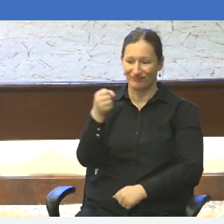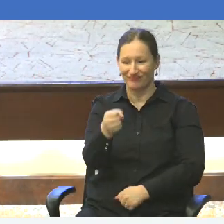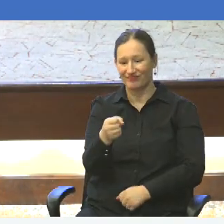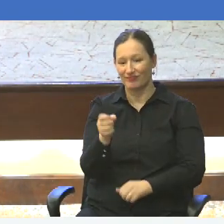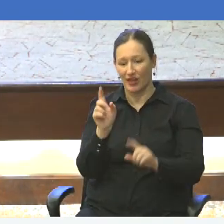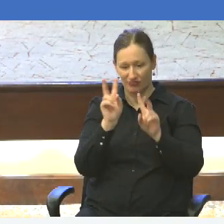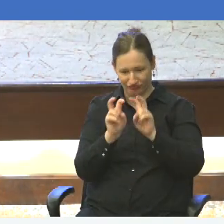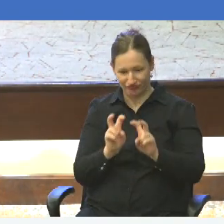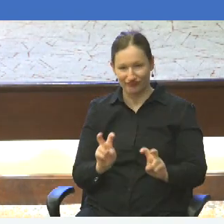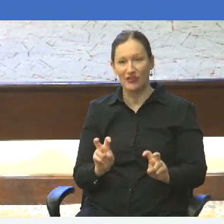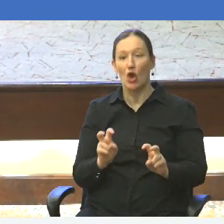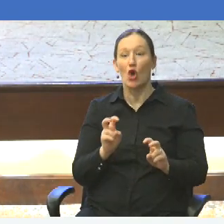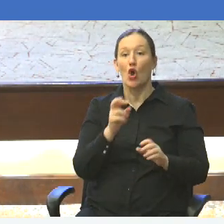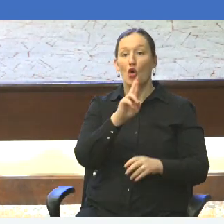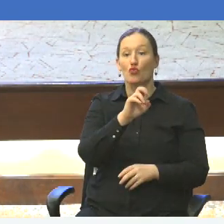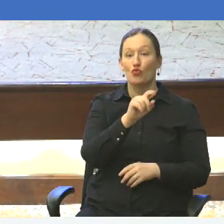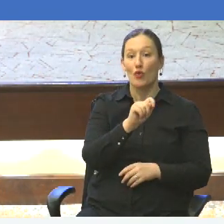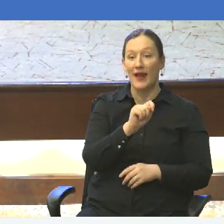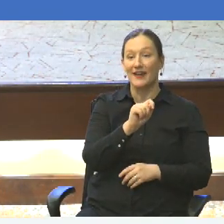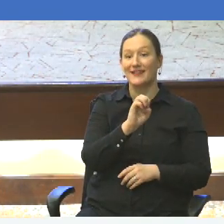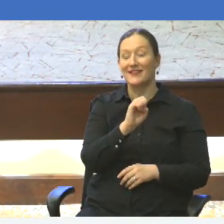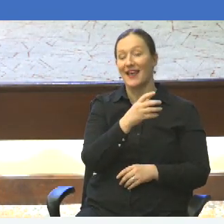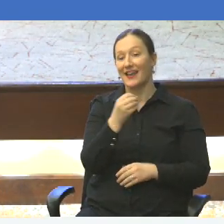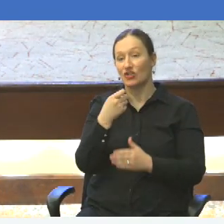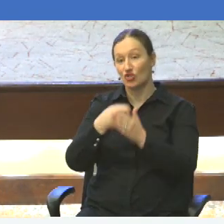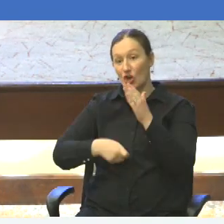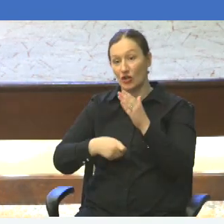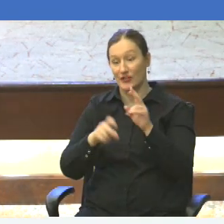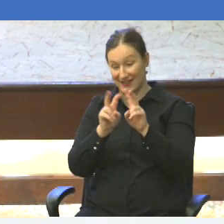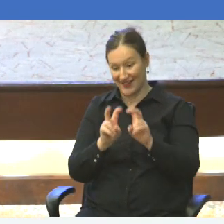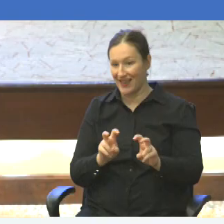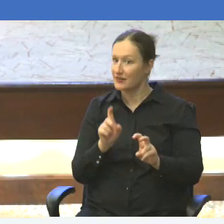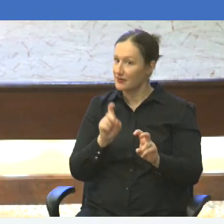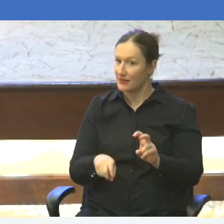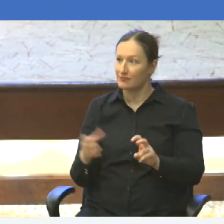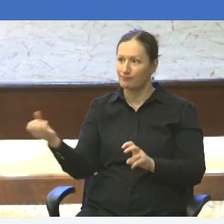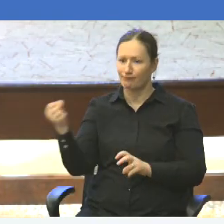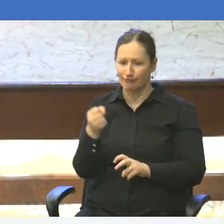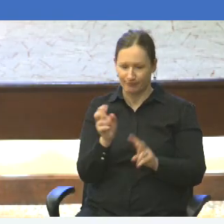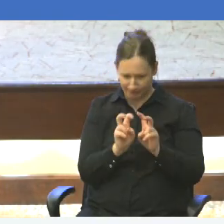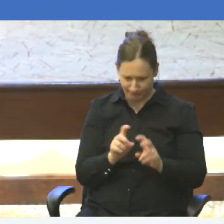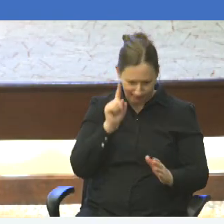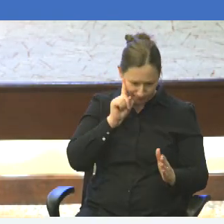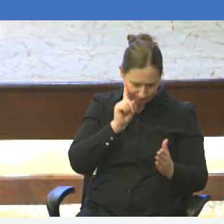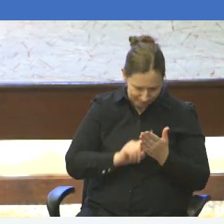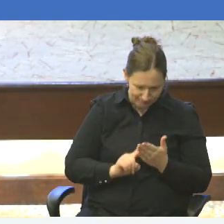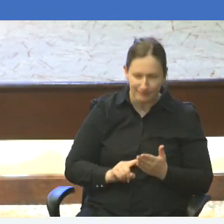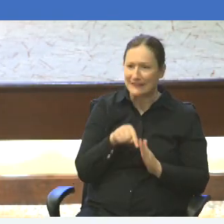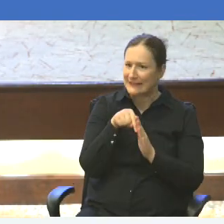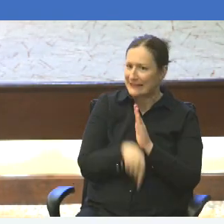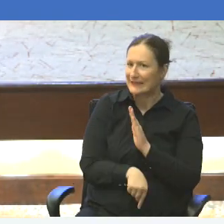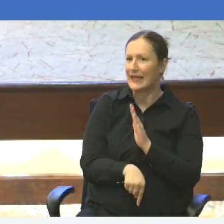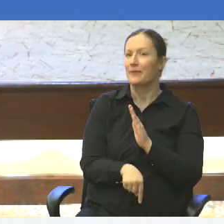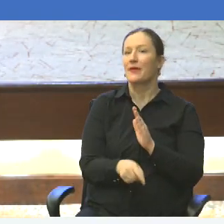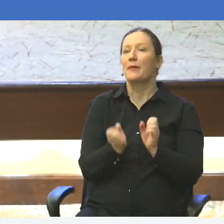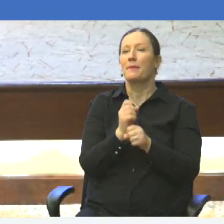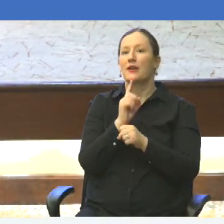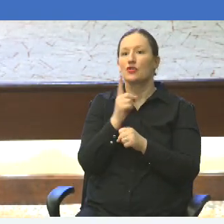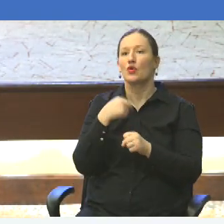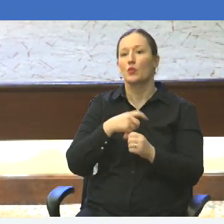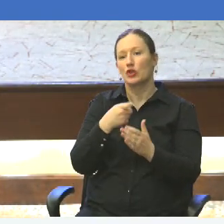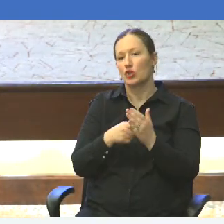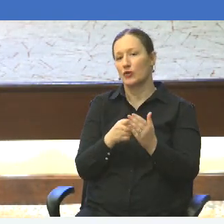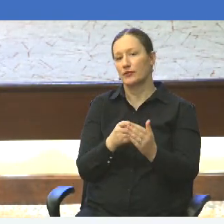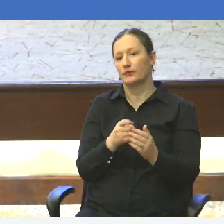charges analysis, as well as a fair market value assessment to help identify the amount of revenue or what those rates and charges should be moving